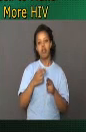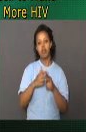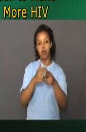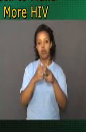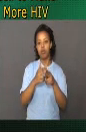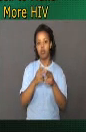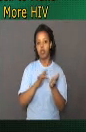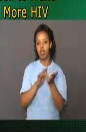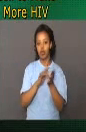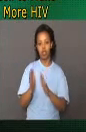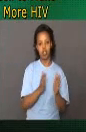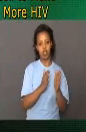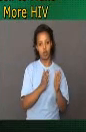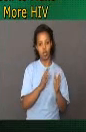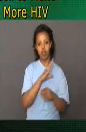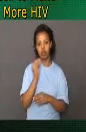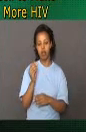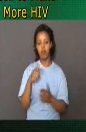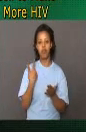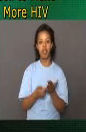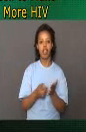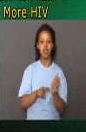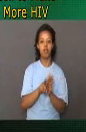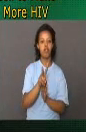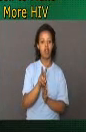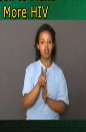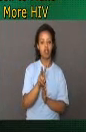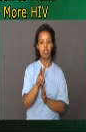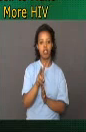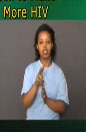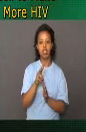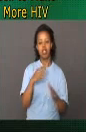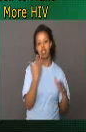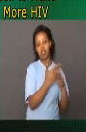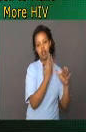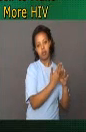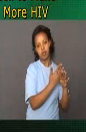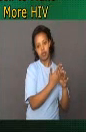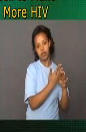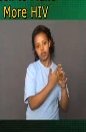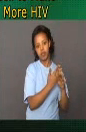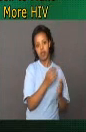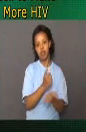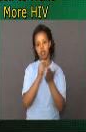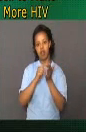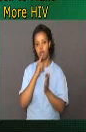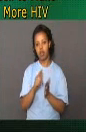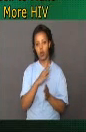HIV is a retrovirus. A retrovirus inserts